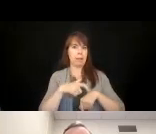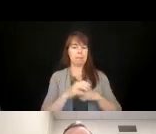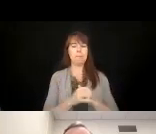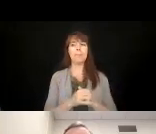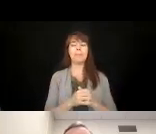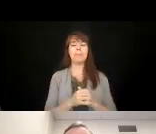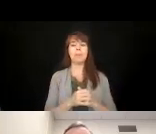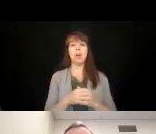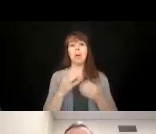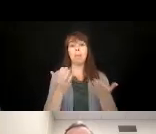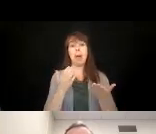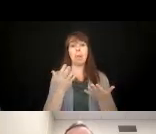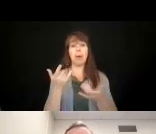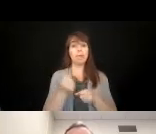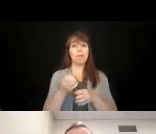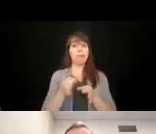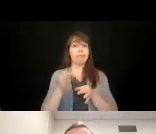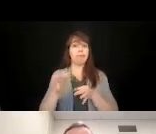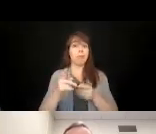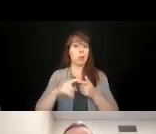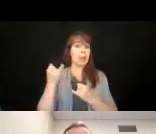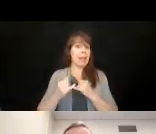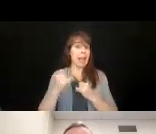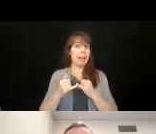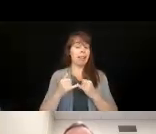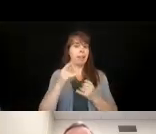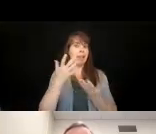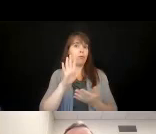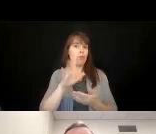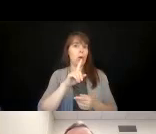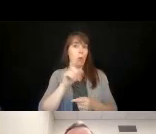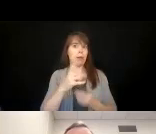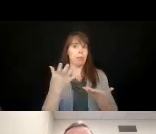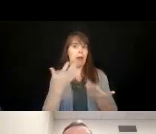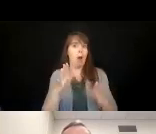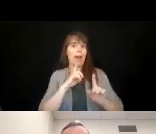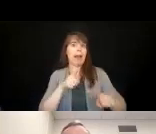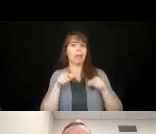defer your questions until toward the end of the meeting, as they may be answered by our presenters today.